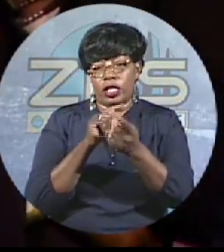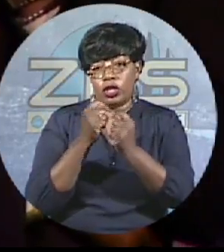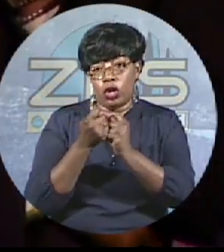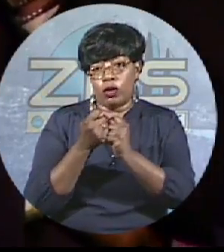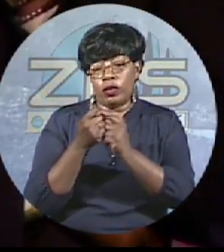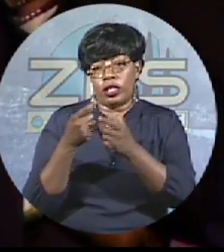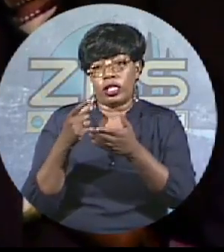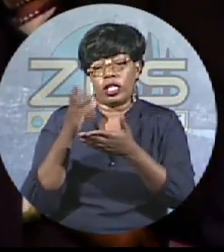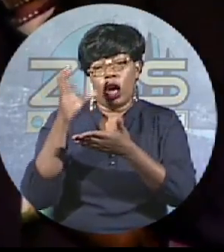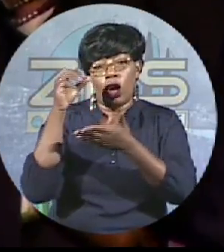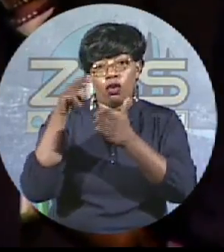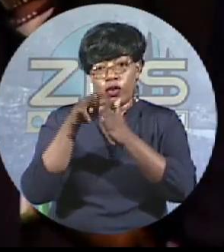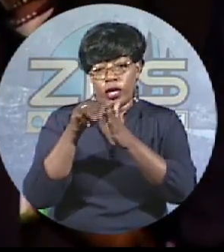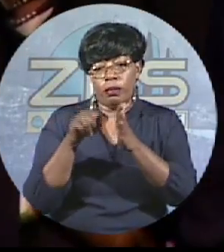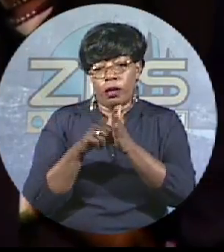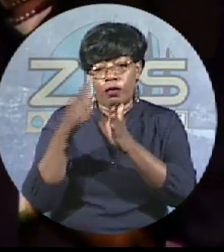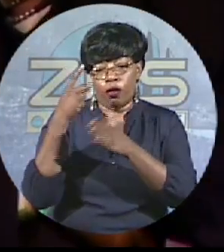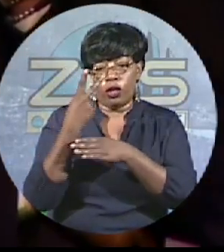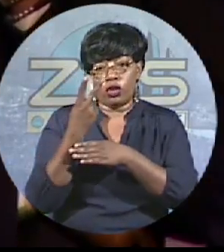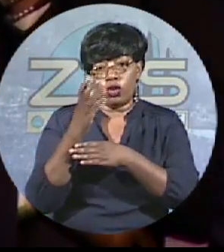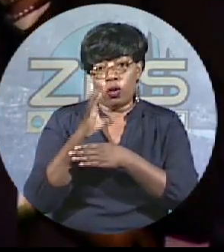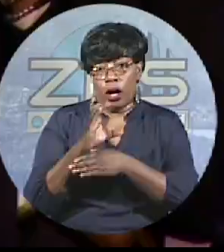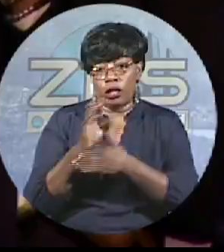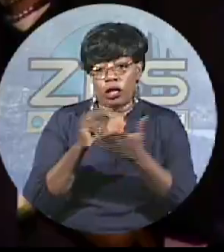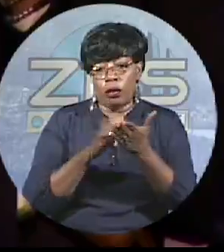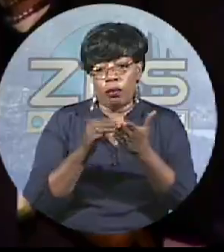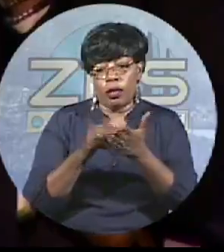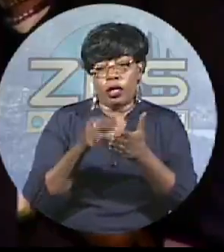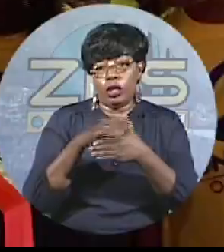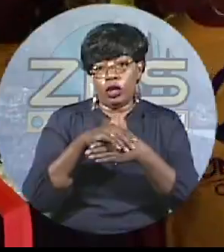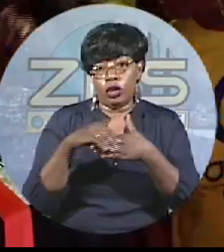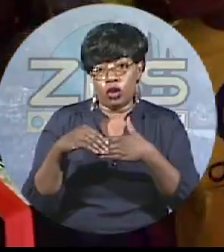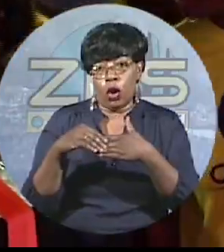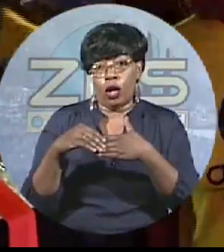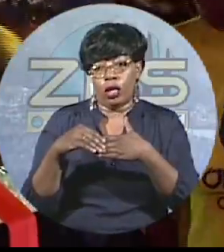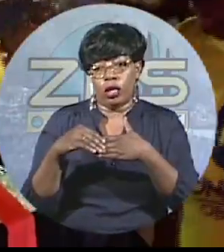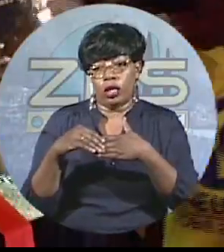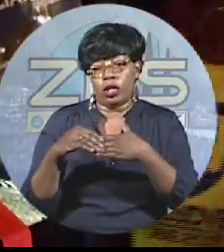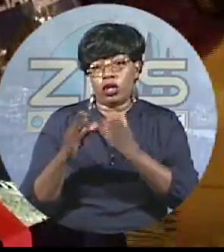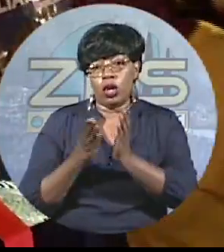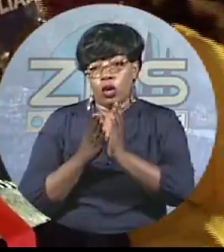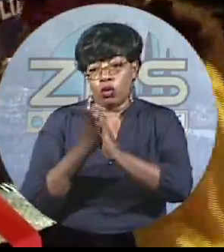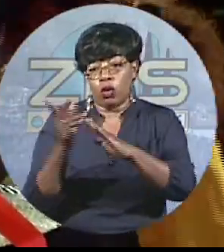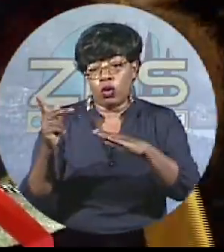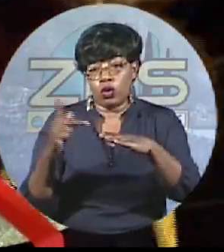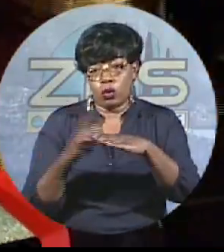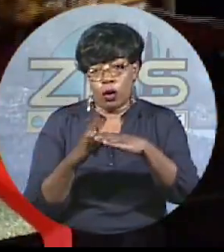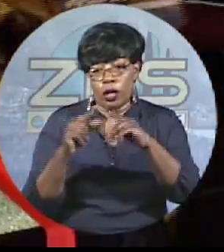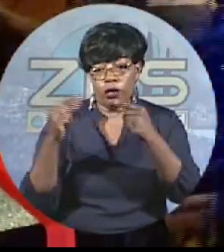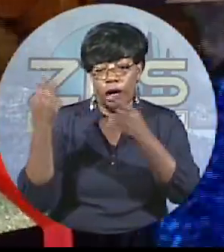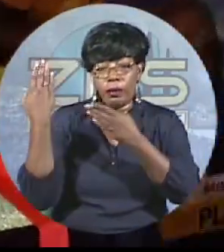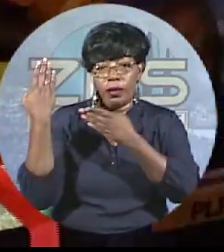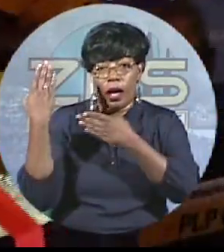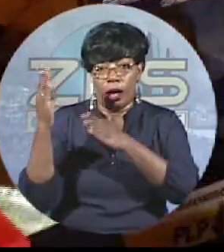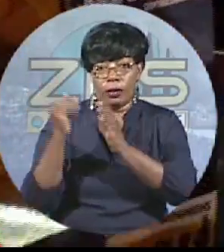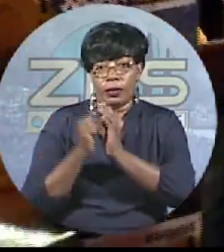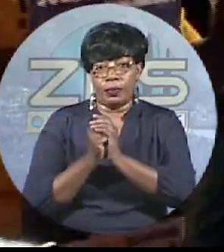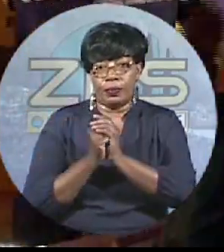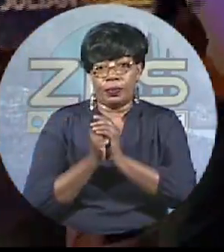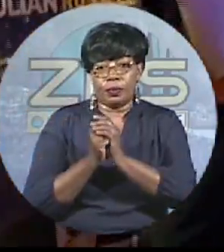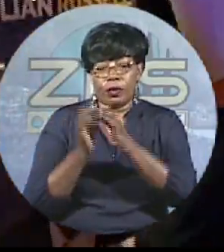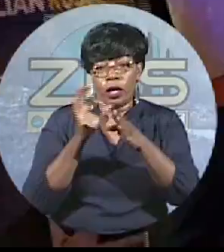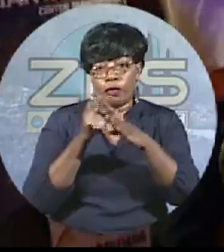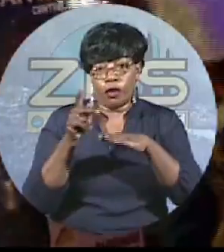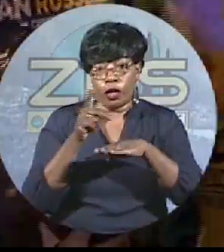heads of agreement for its $200 million cruise port in Grand Bahama. Carnival and Freeport